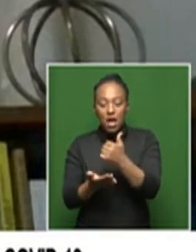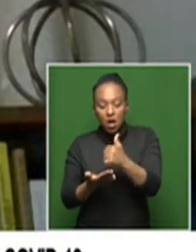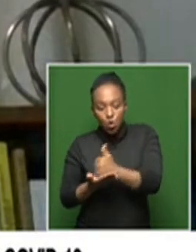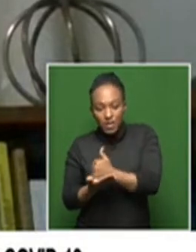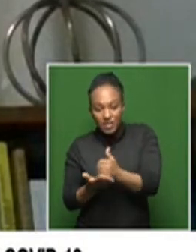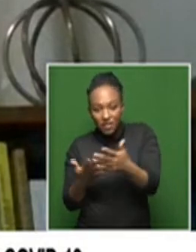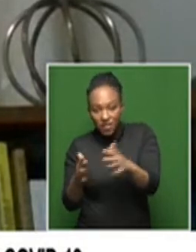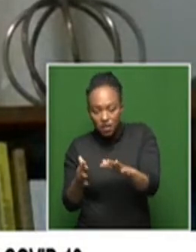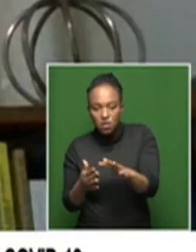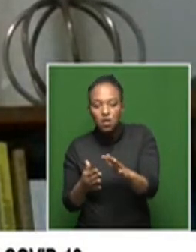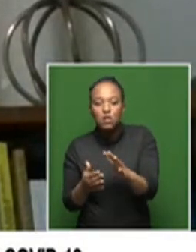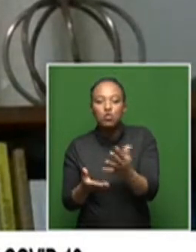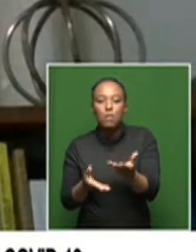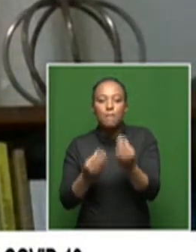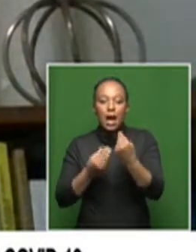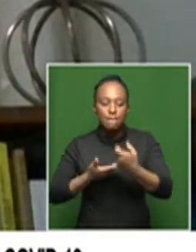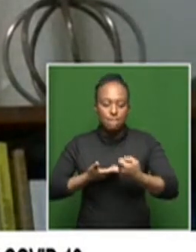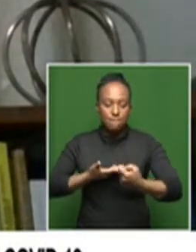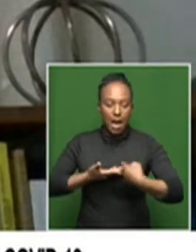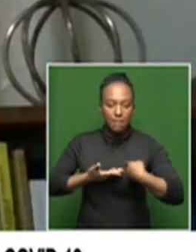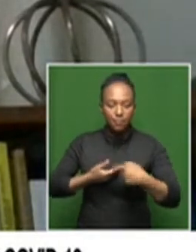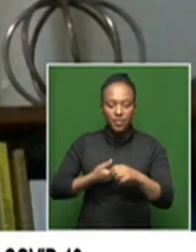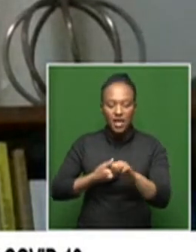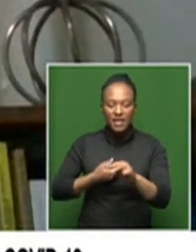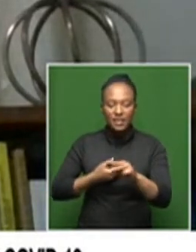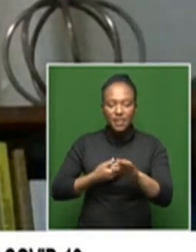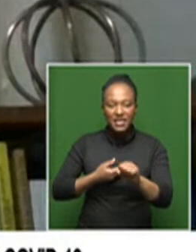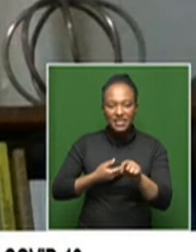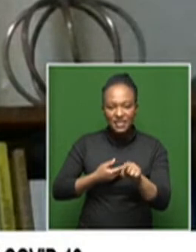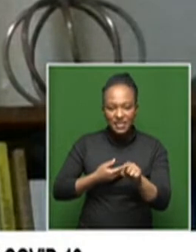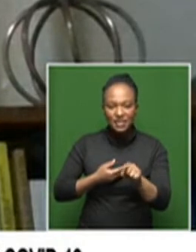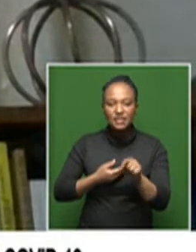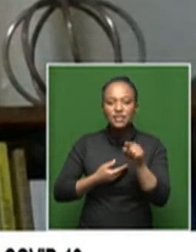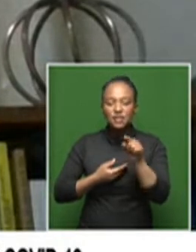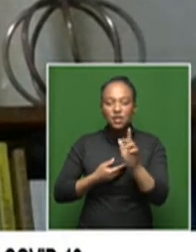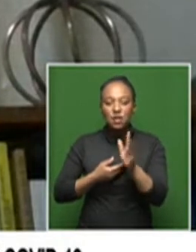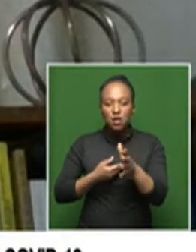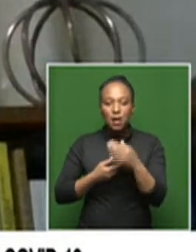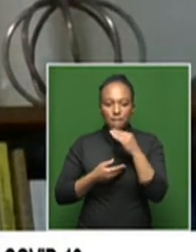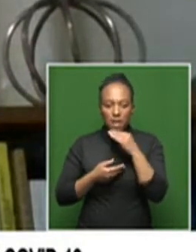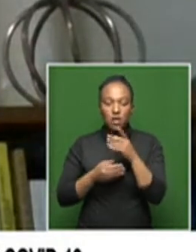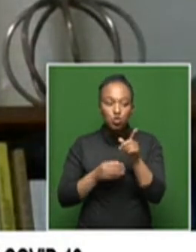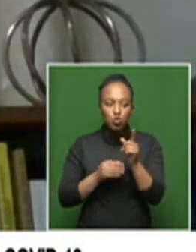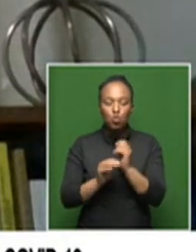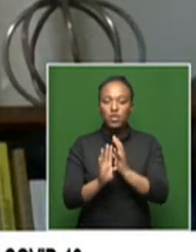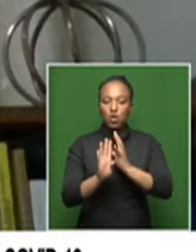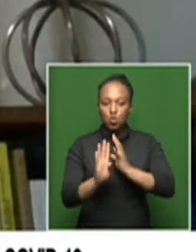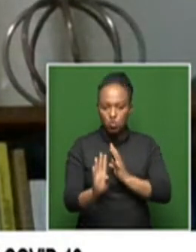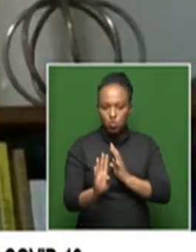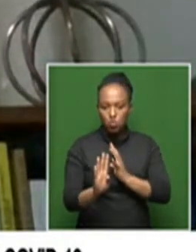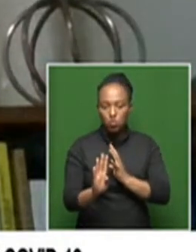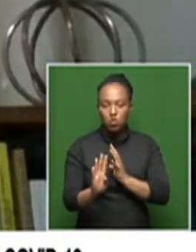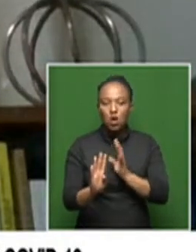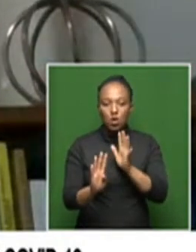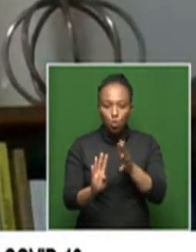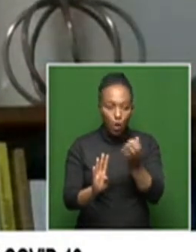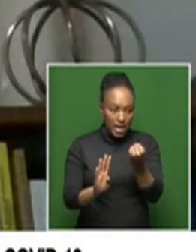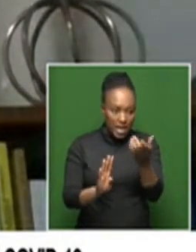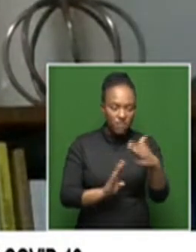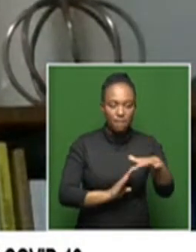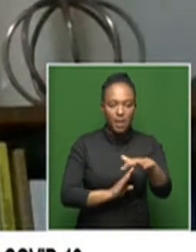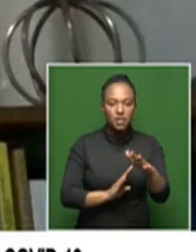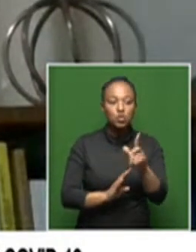your SMS and to confirm your registration, we basically are putting you in a queue and to assign you to a